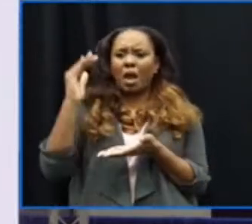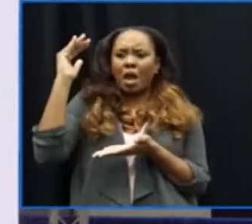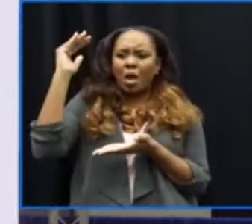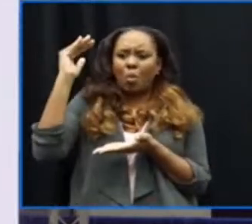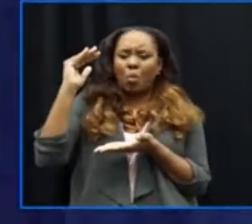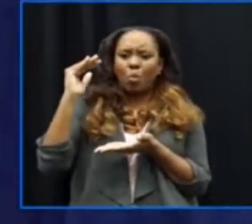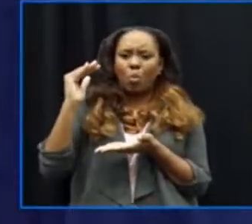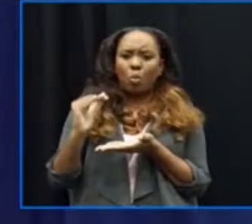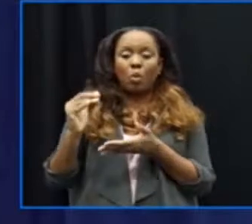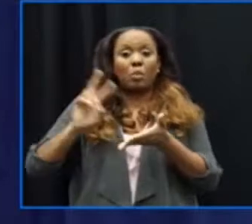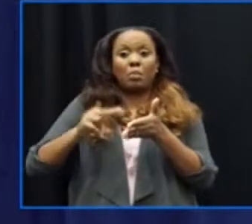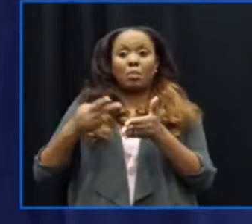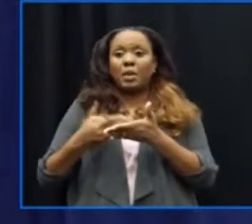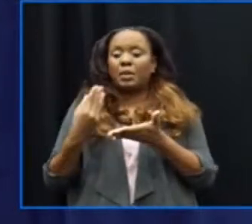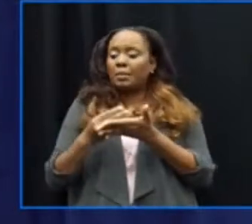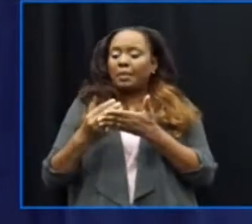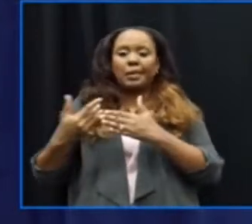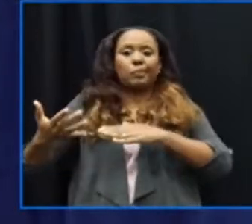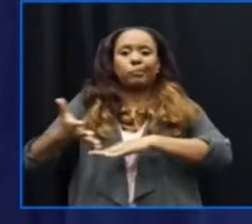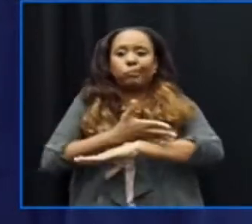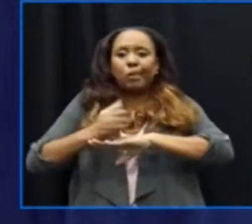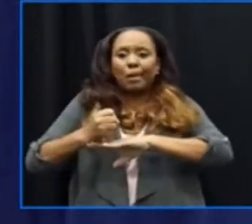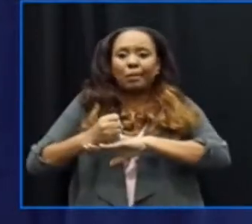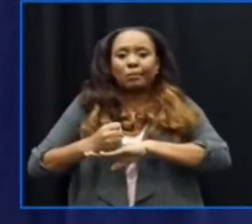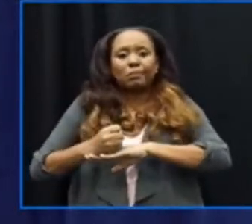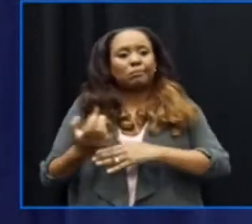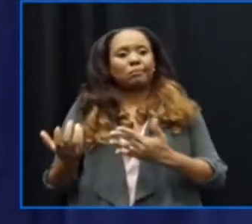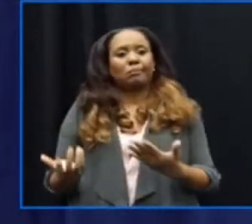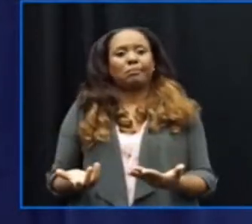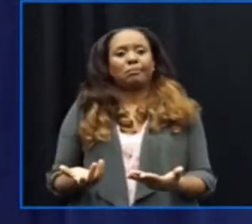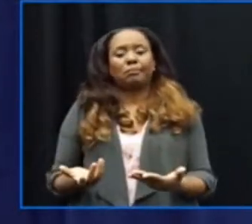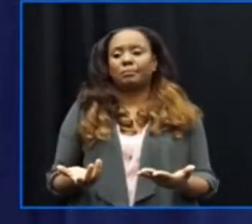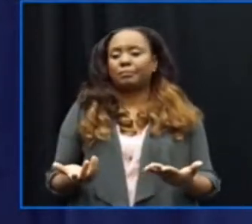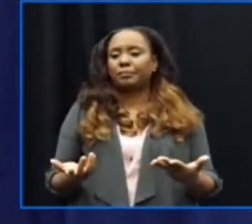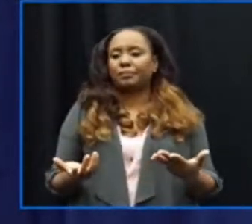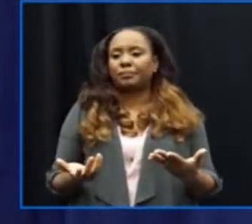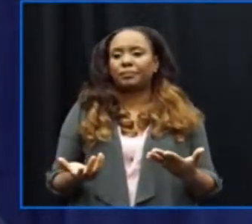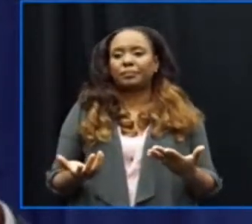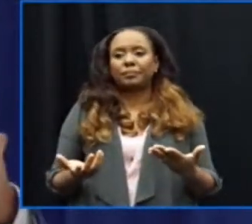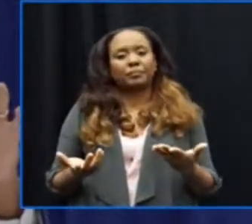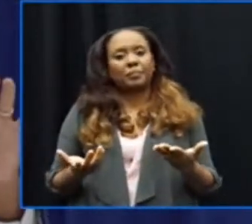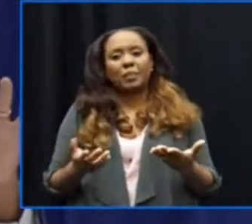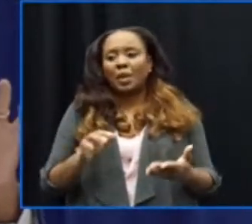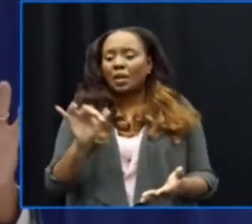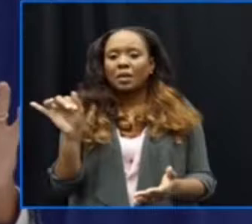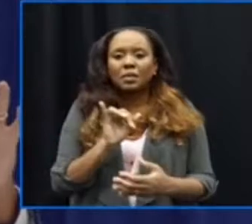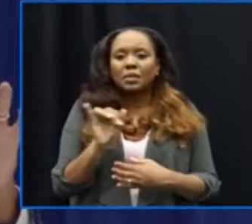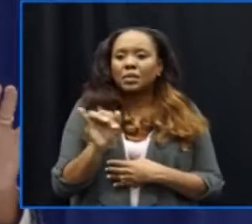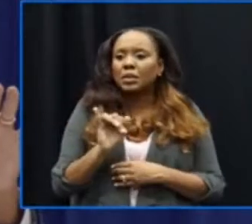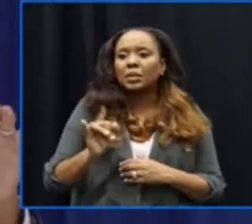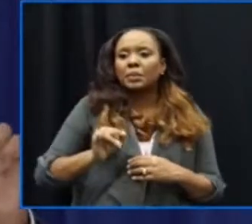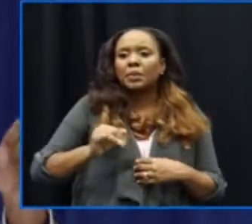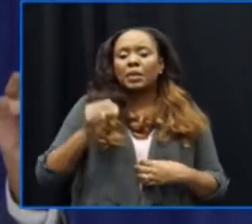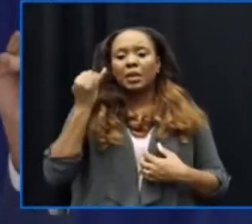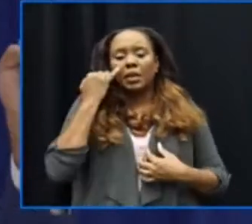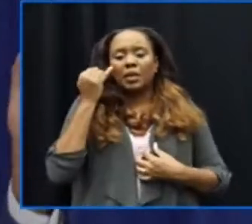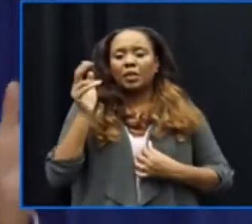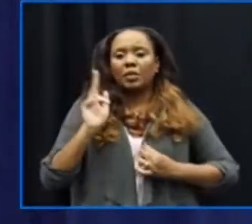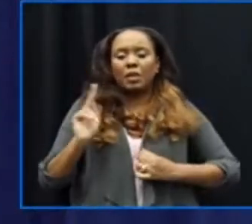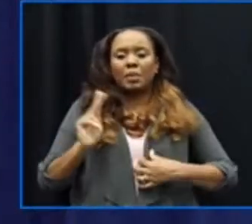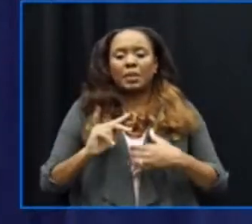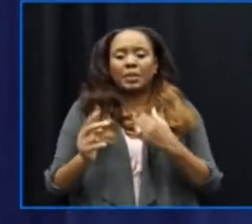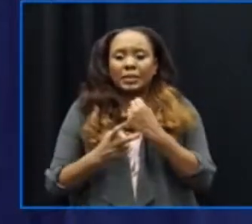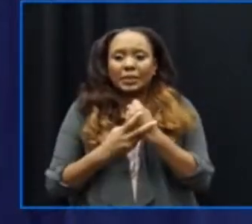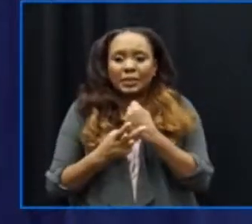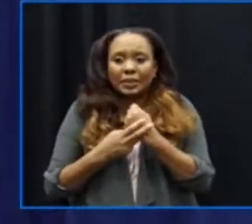run out. The same is true for a family. When you save for your child's education, you build up your savings until age 18 or 19, and you